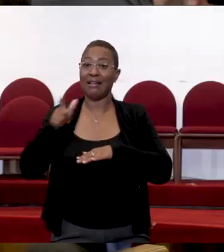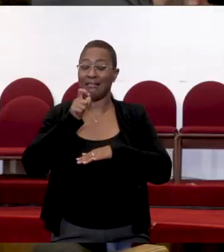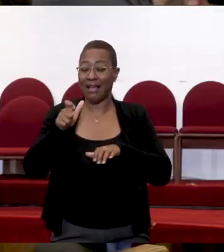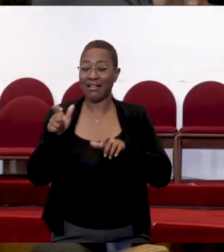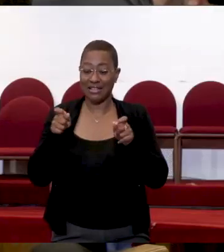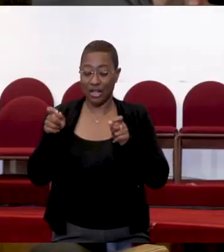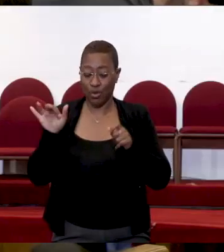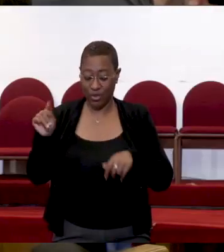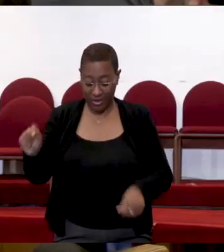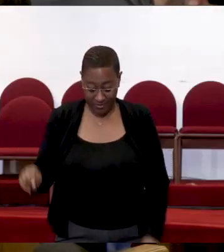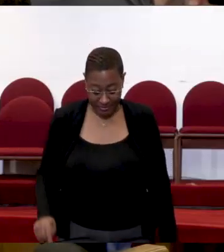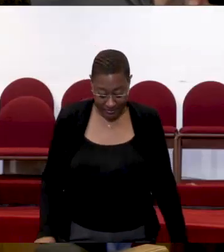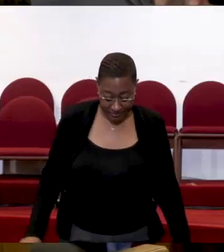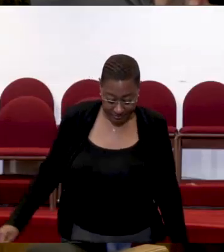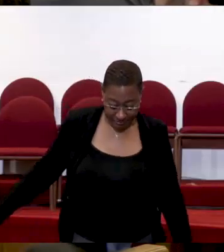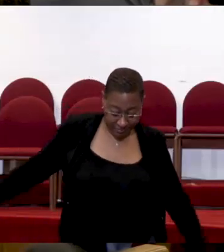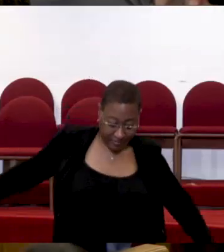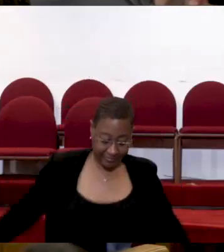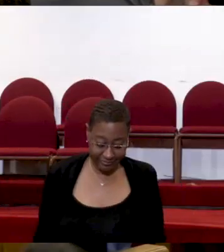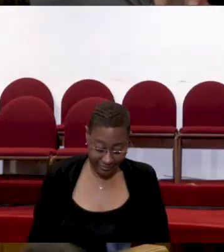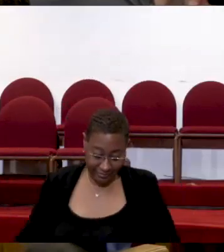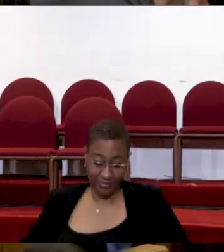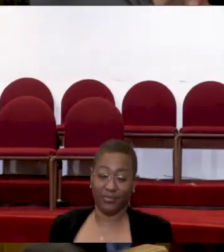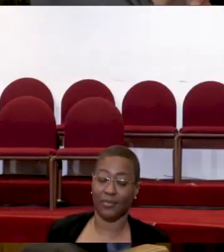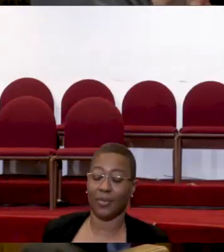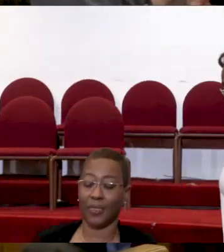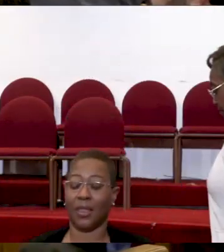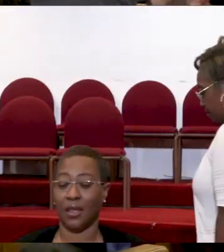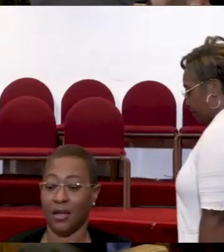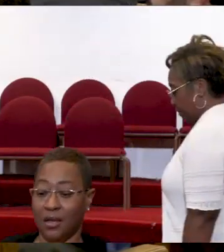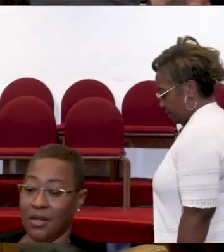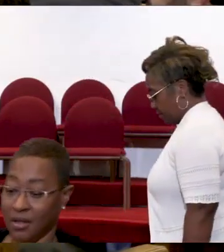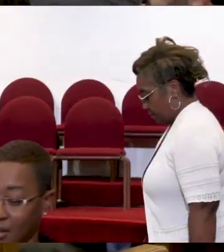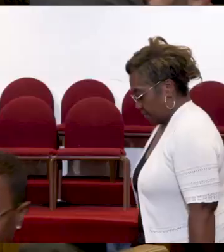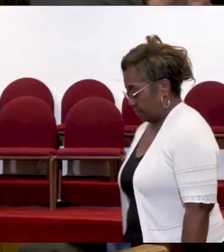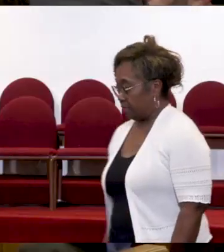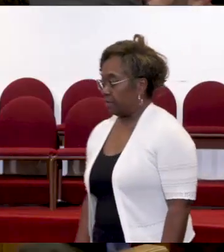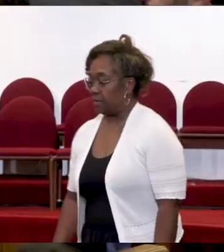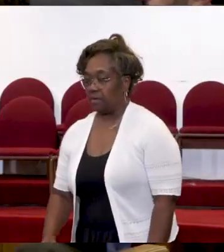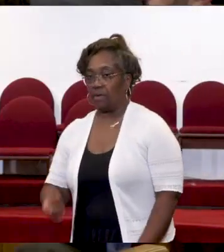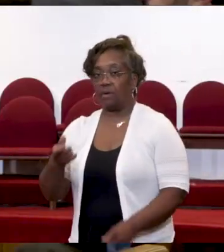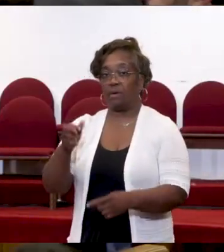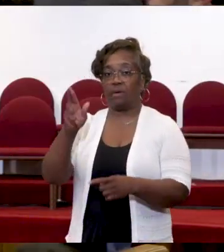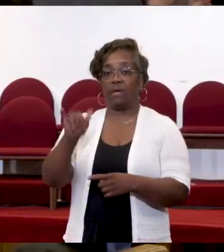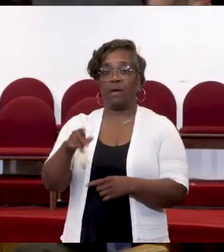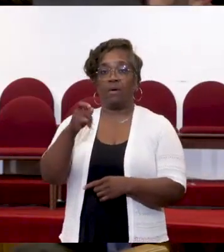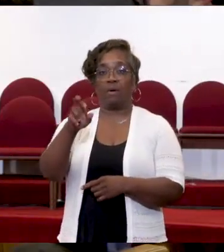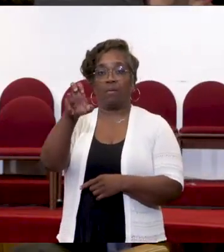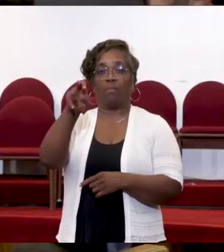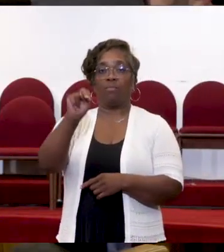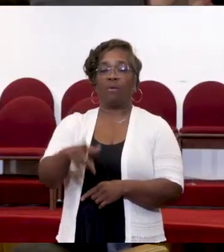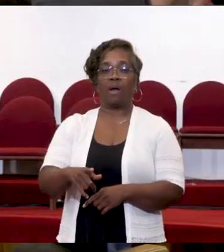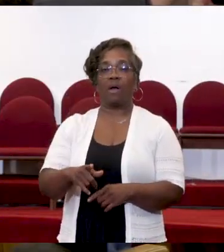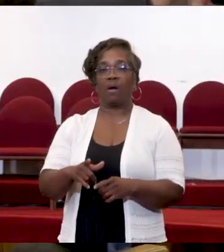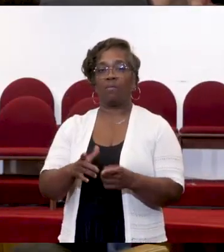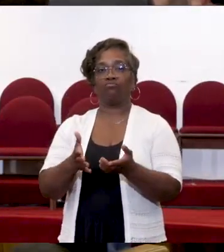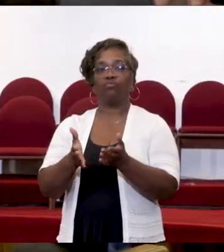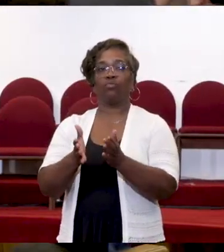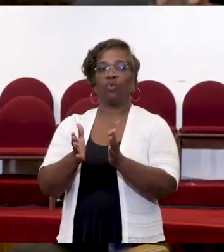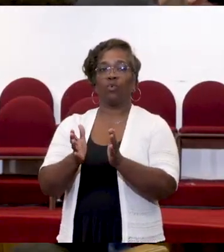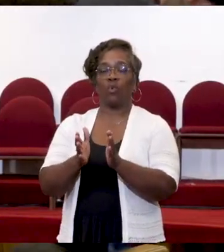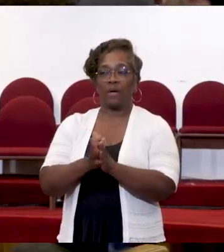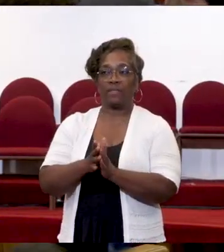it. What you said is correct. Gary Brown insisted that they have 24-hour people on site